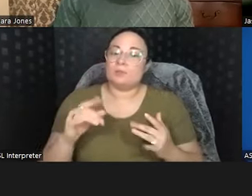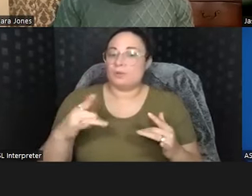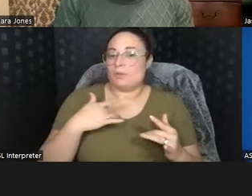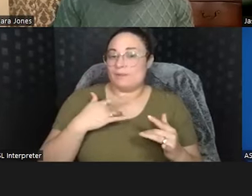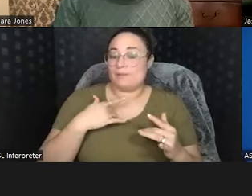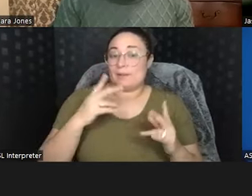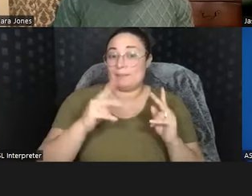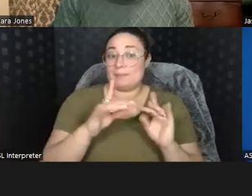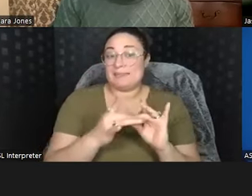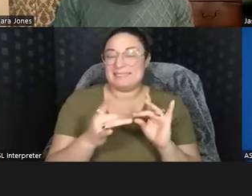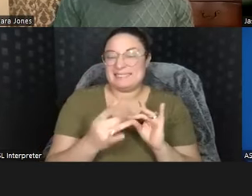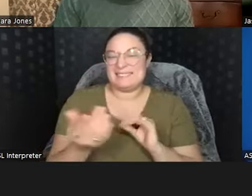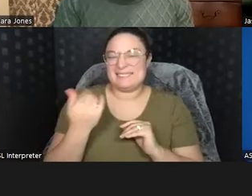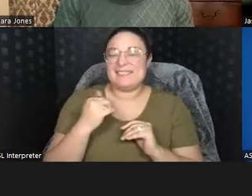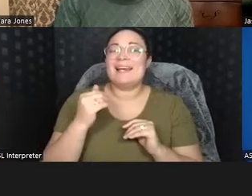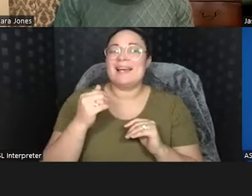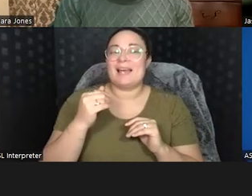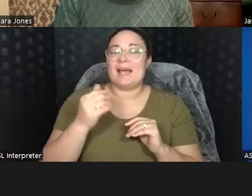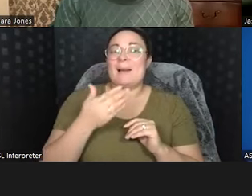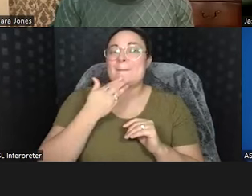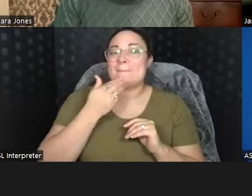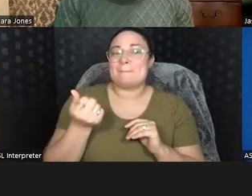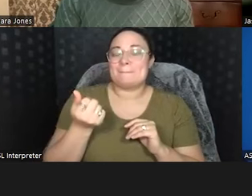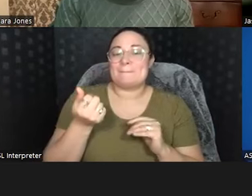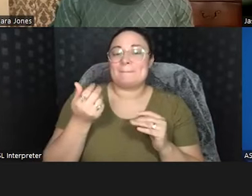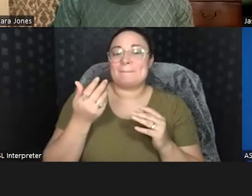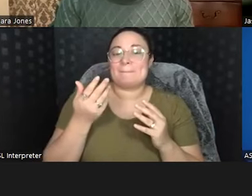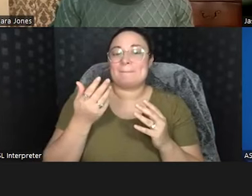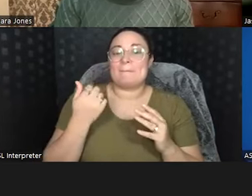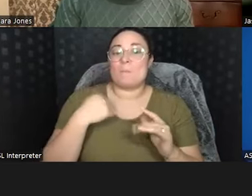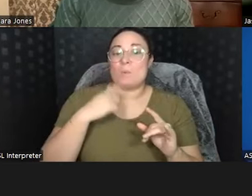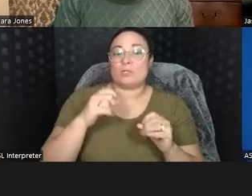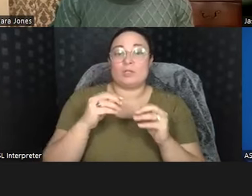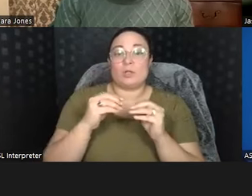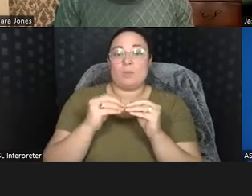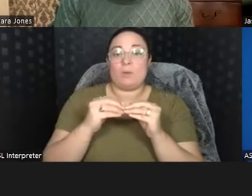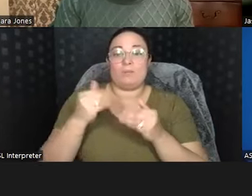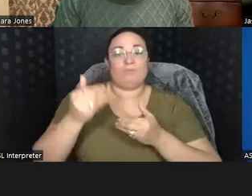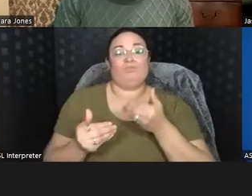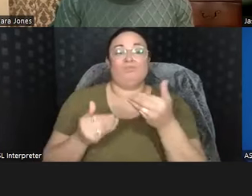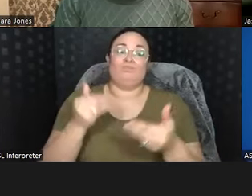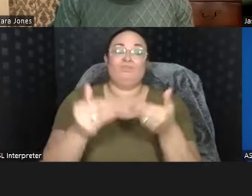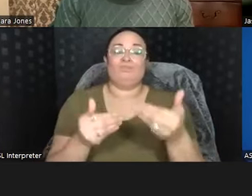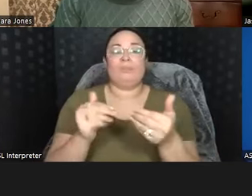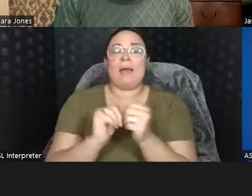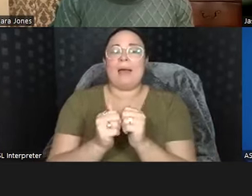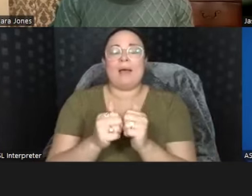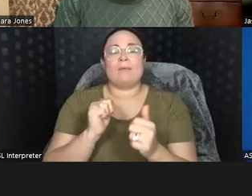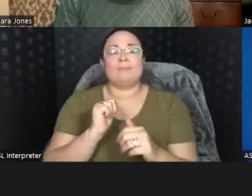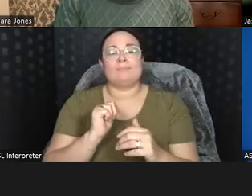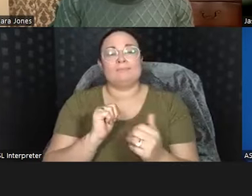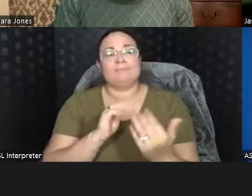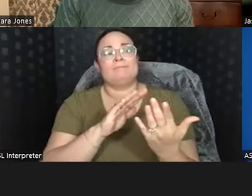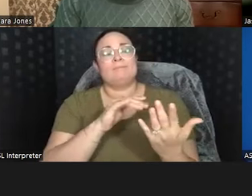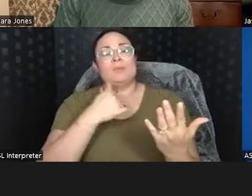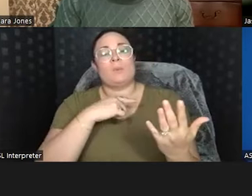folks were saying earlier, the best way that we should be moving forward is to address this by making sure that